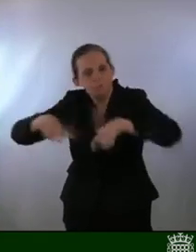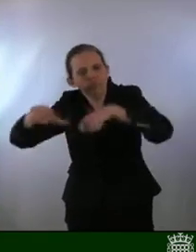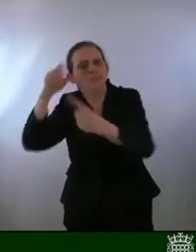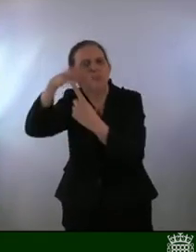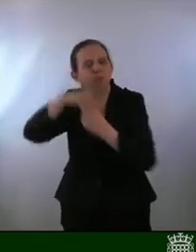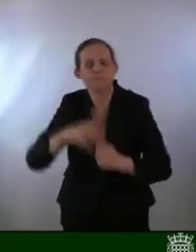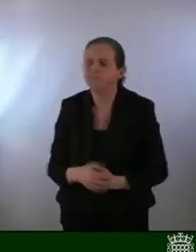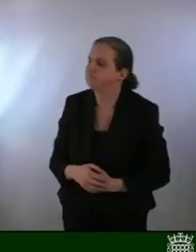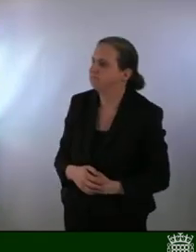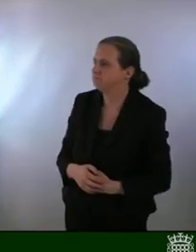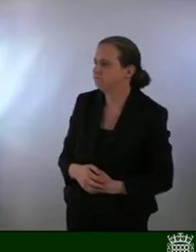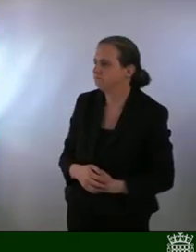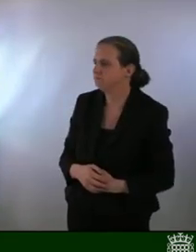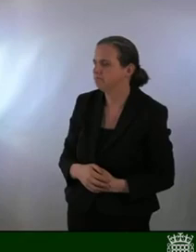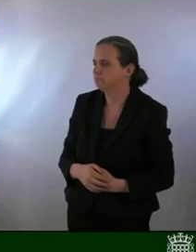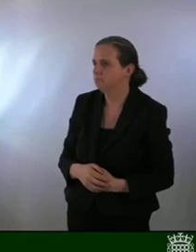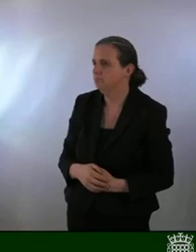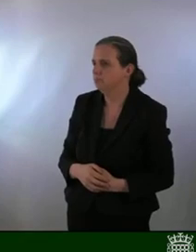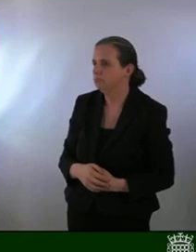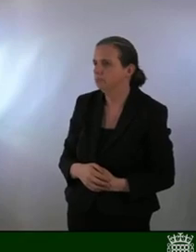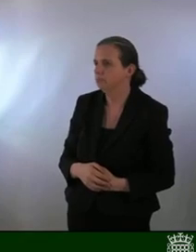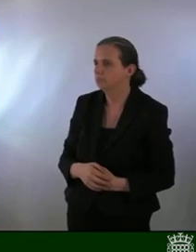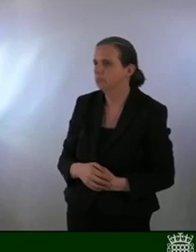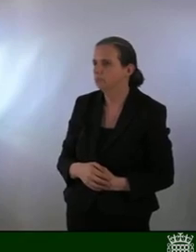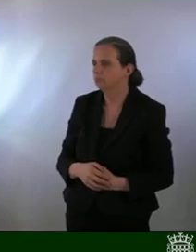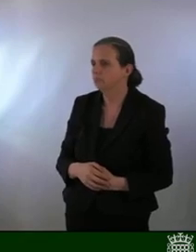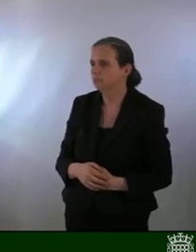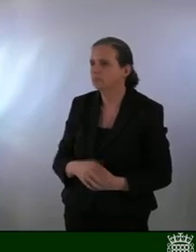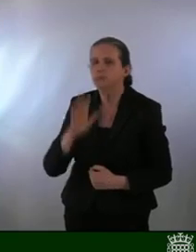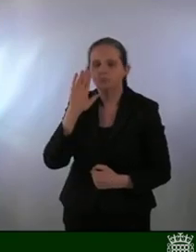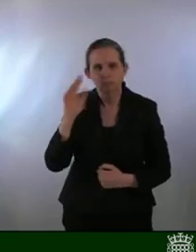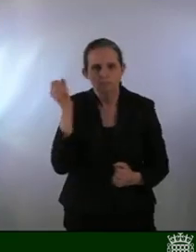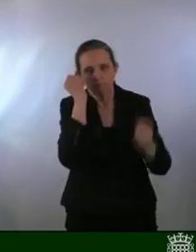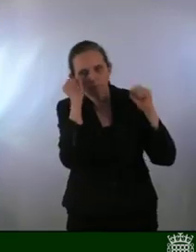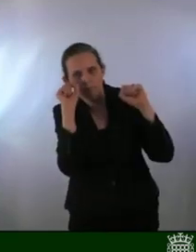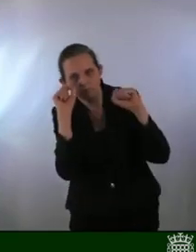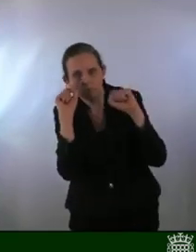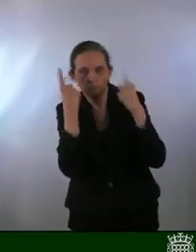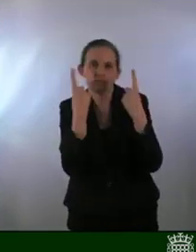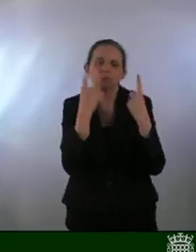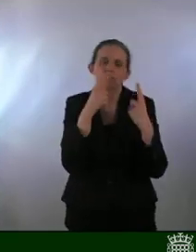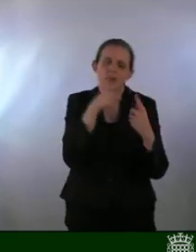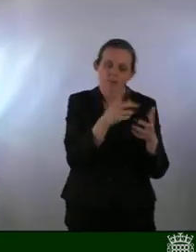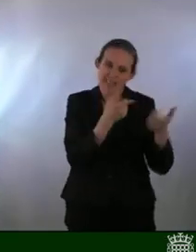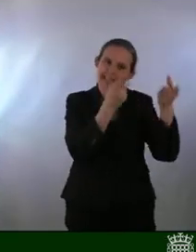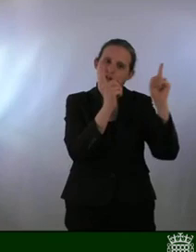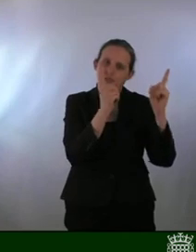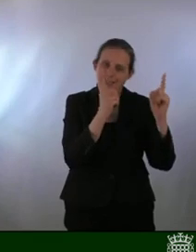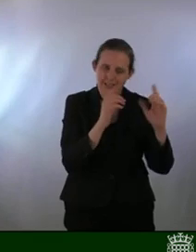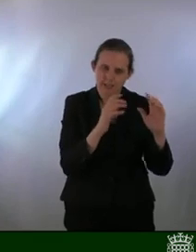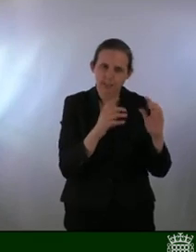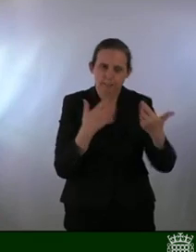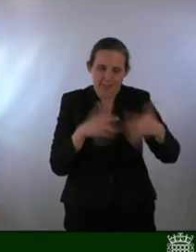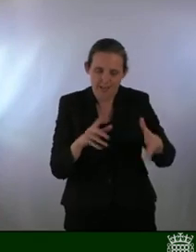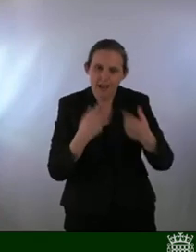Murray. Thank you very much, Mr. Speaker. I appreciate this isn't within the remit of the Secretary of State, but he's announced that the